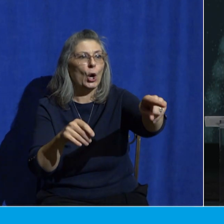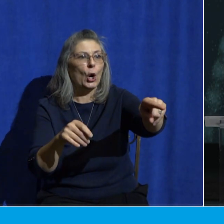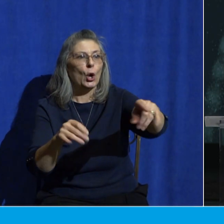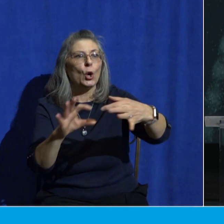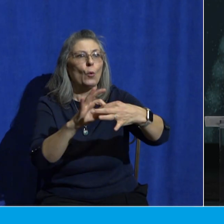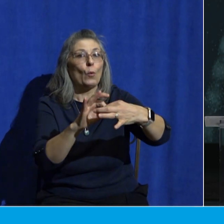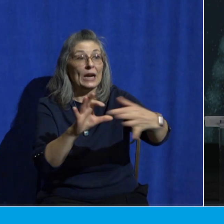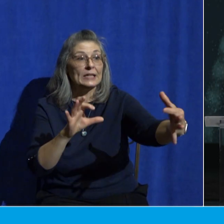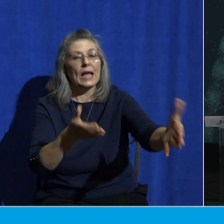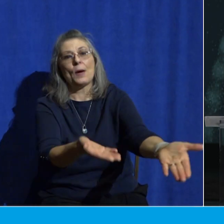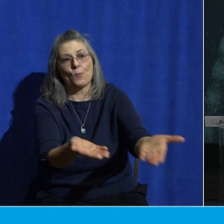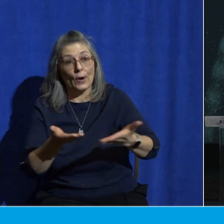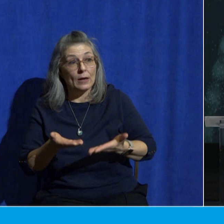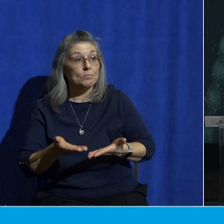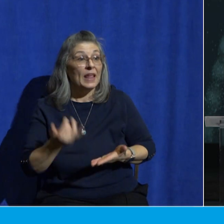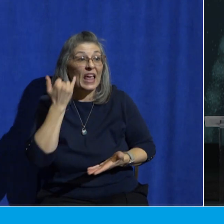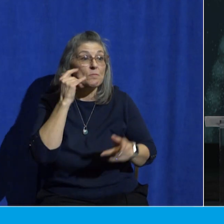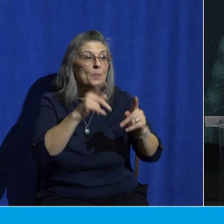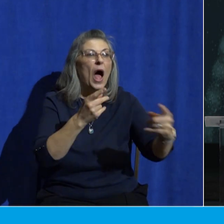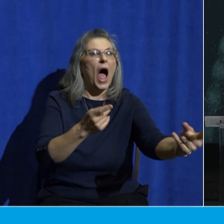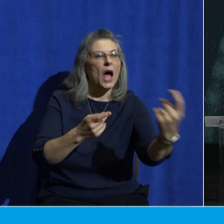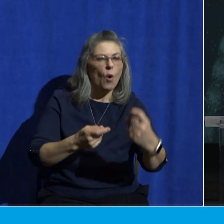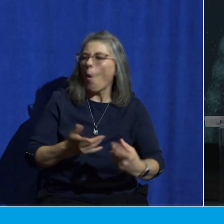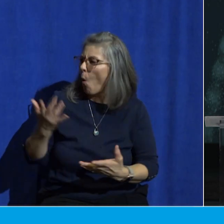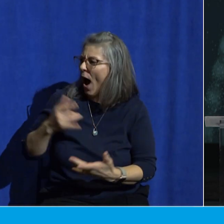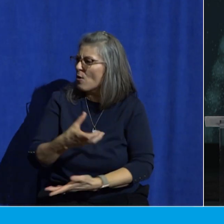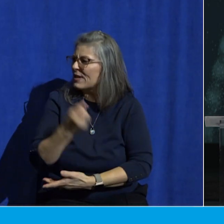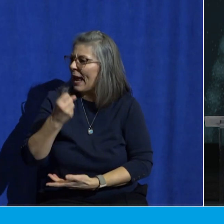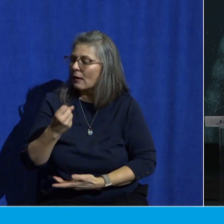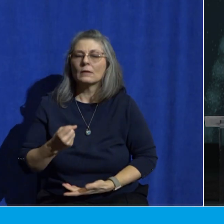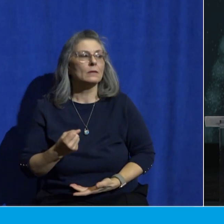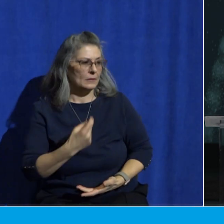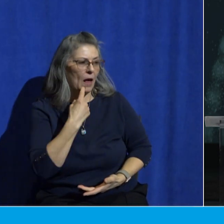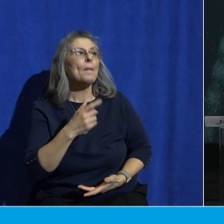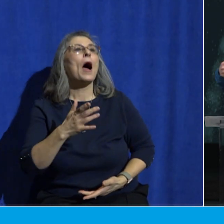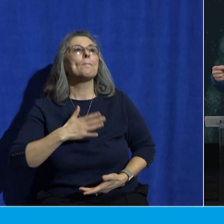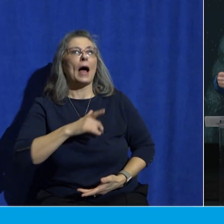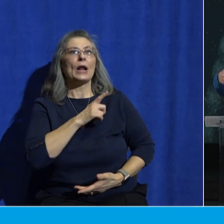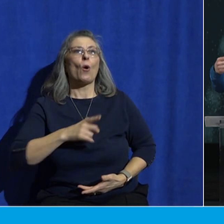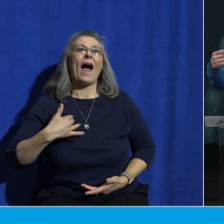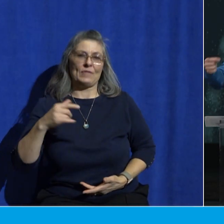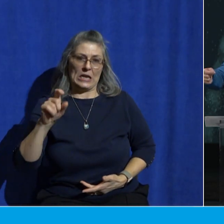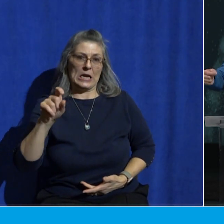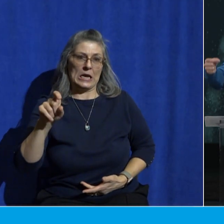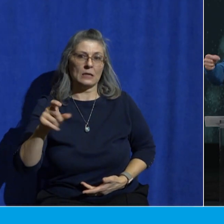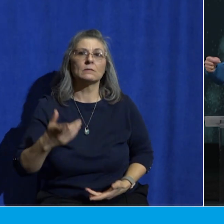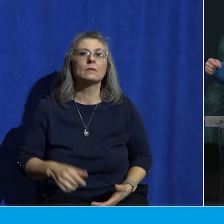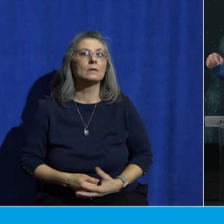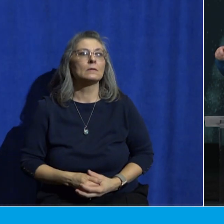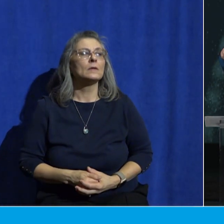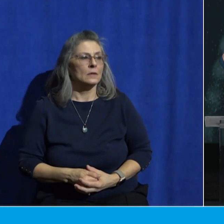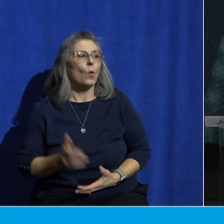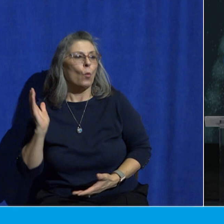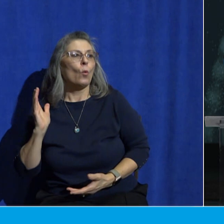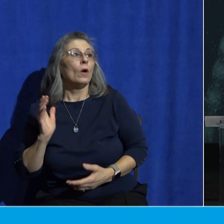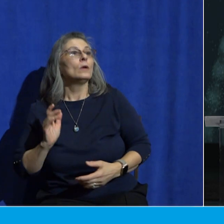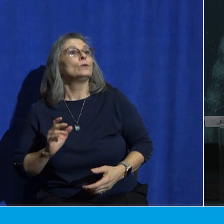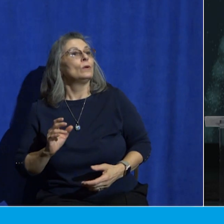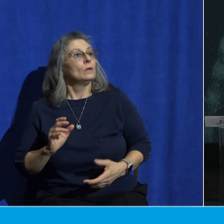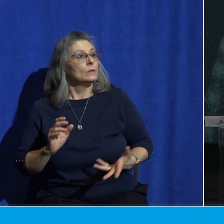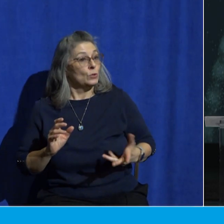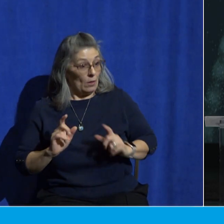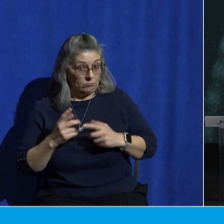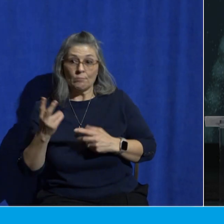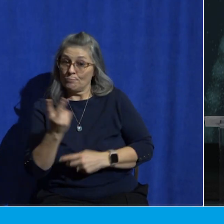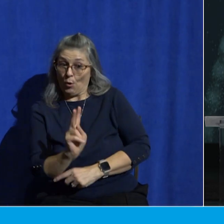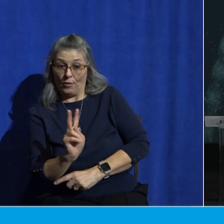this?' say, 'The Lord has need of it, and will send it back here immediately.'" And they went away and found a colt tied at a door outside